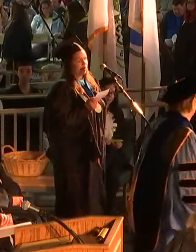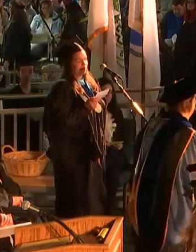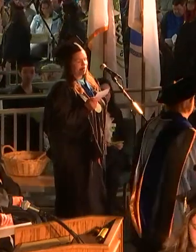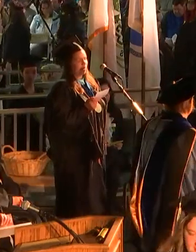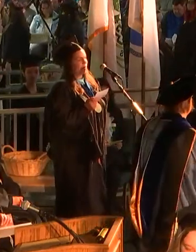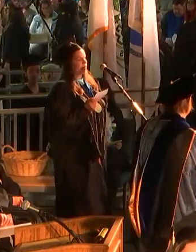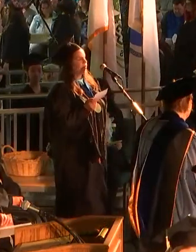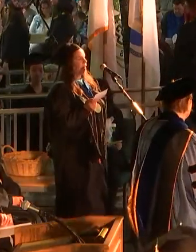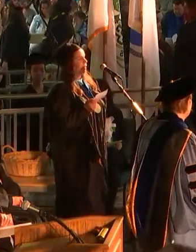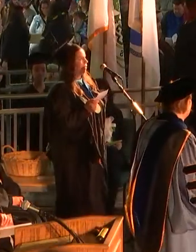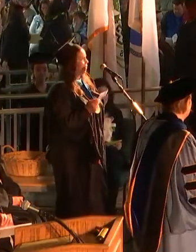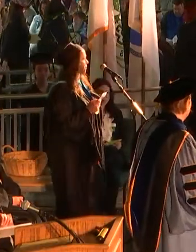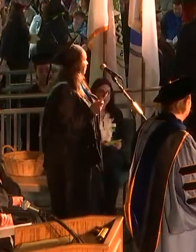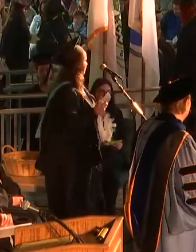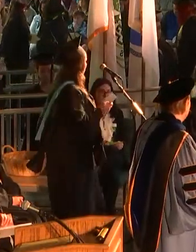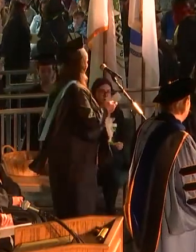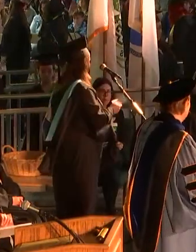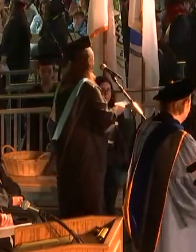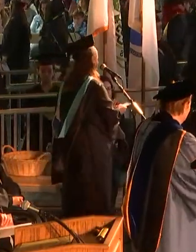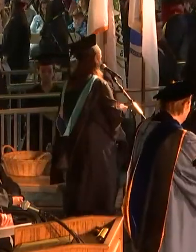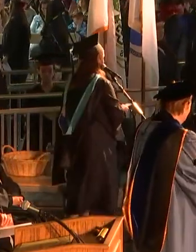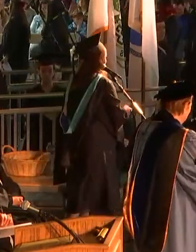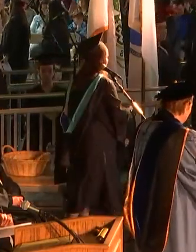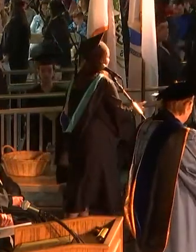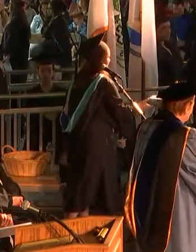Miguel Martinez, cum laude.